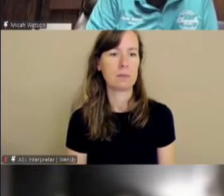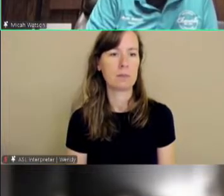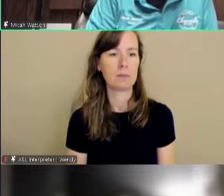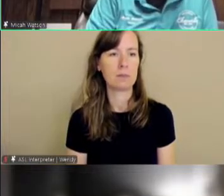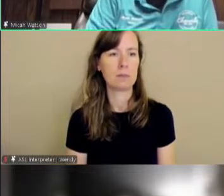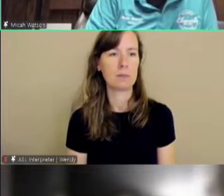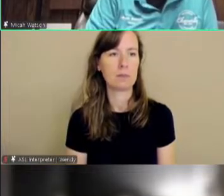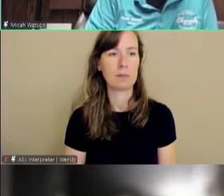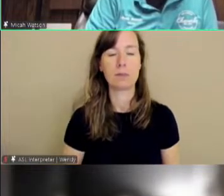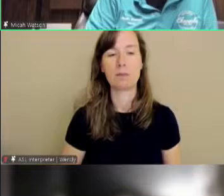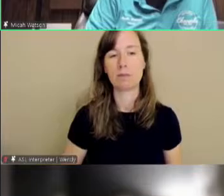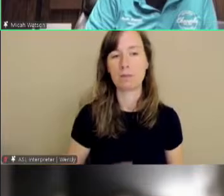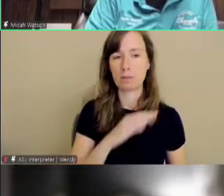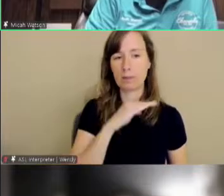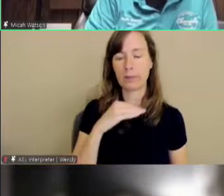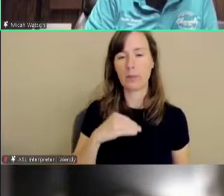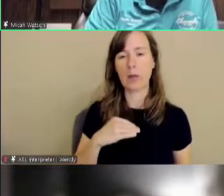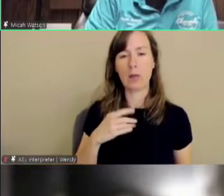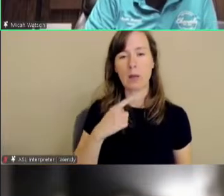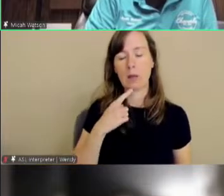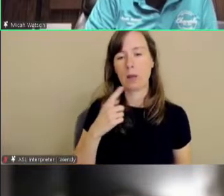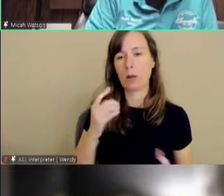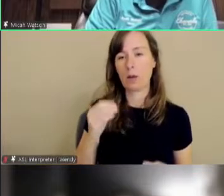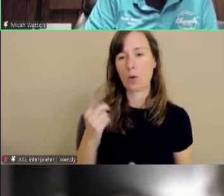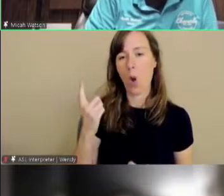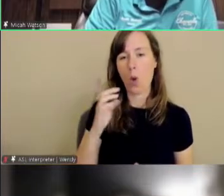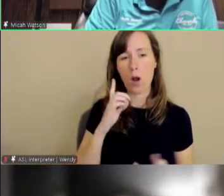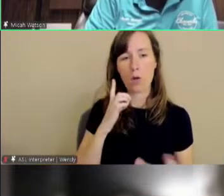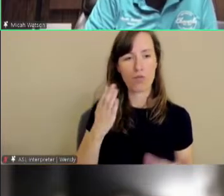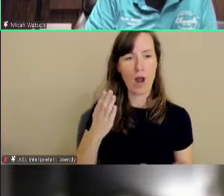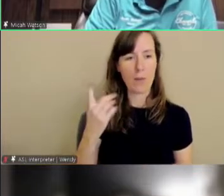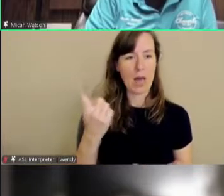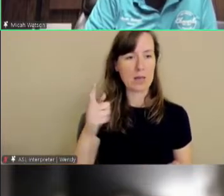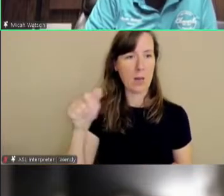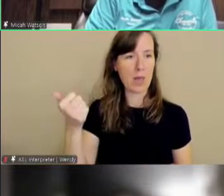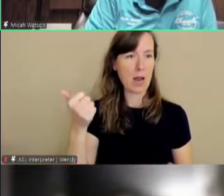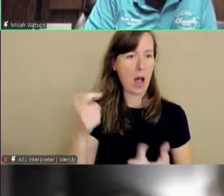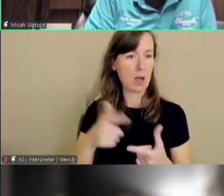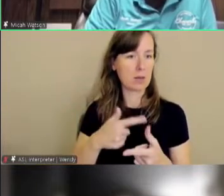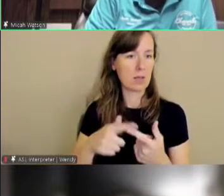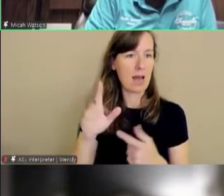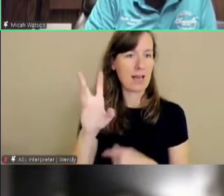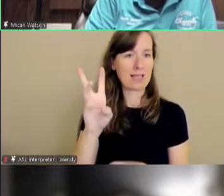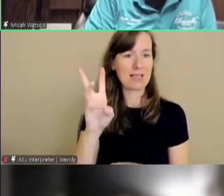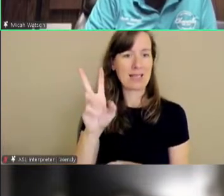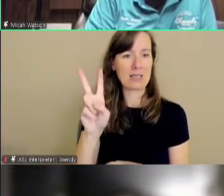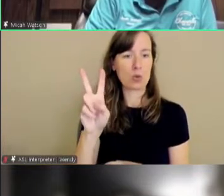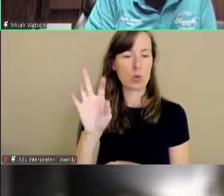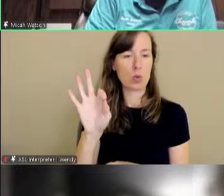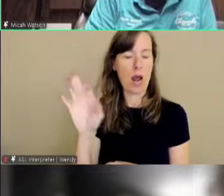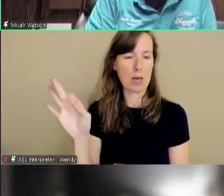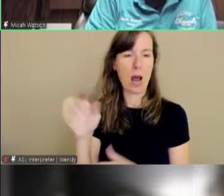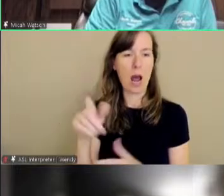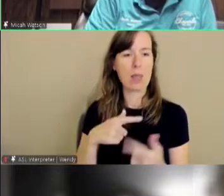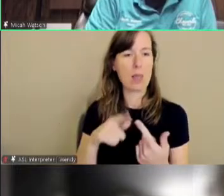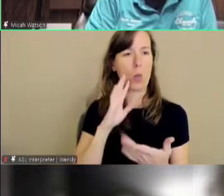If no one's going to recommend something different than 6299, then we're going to put 6299 in the